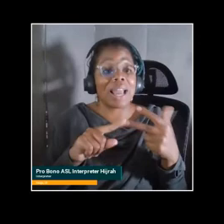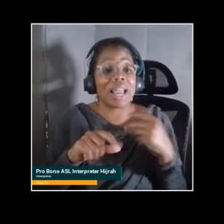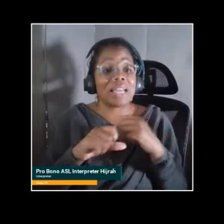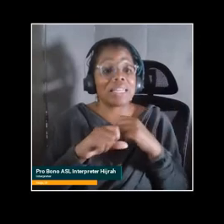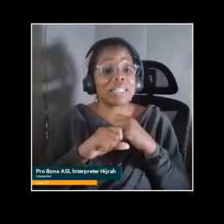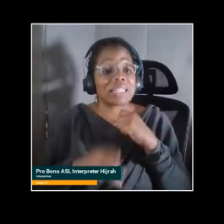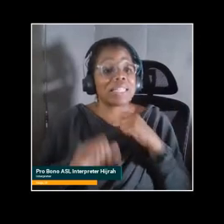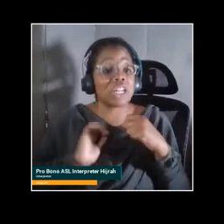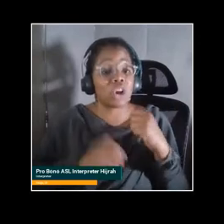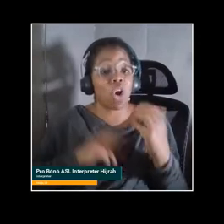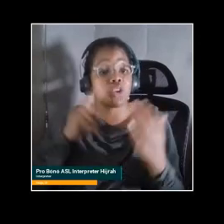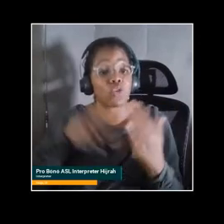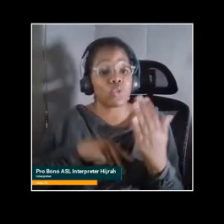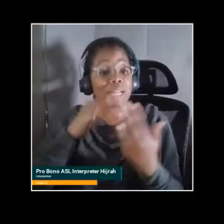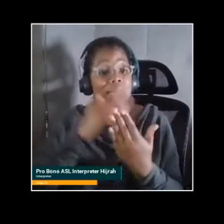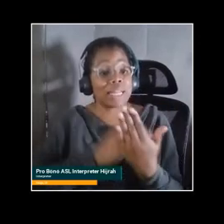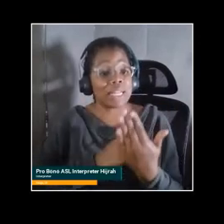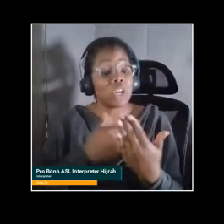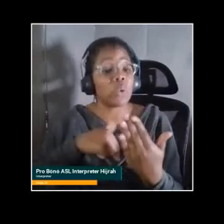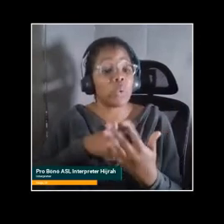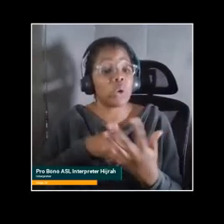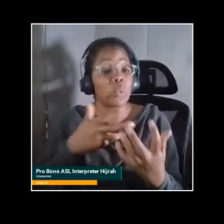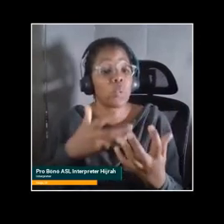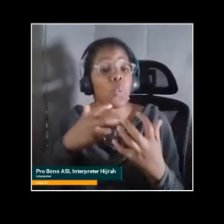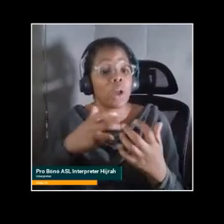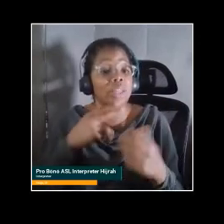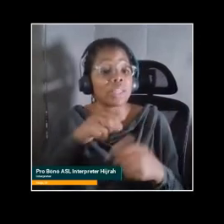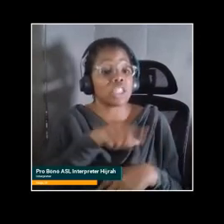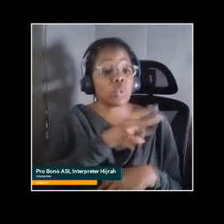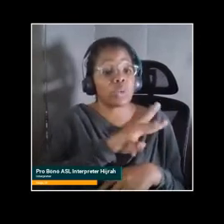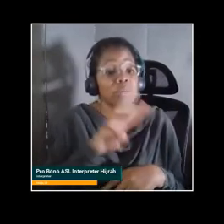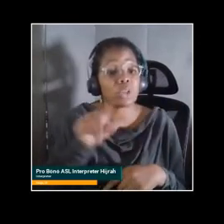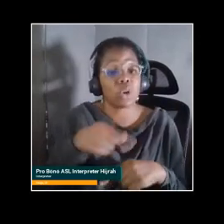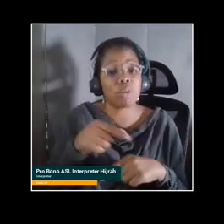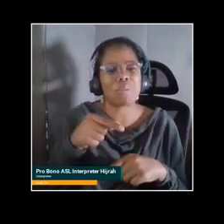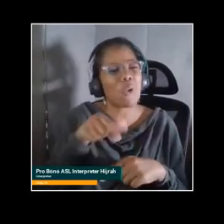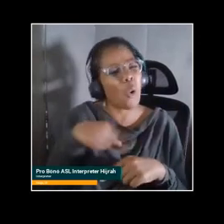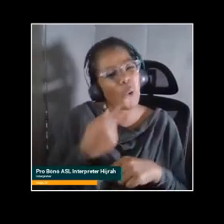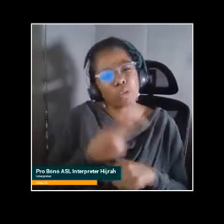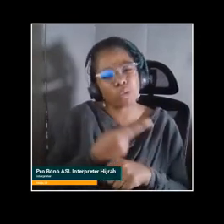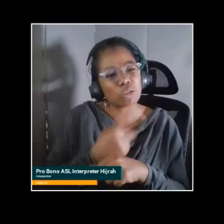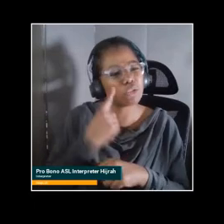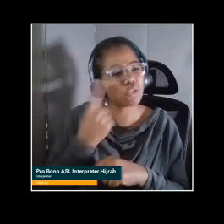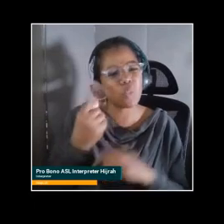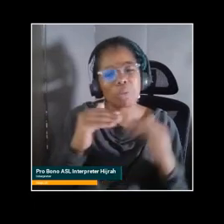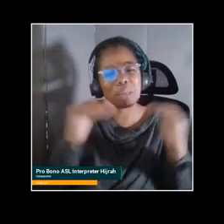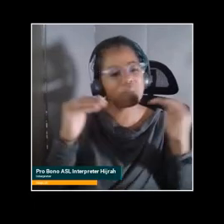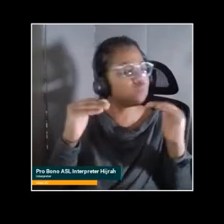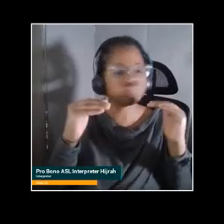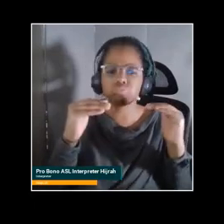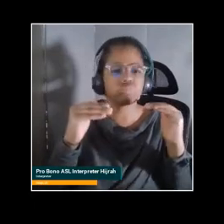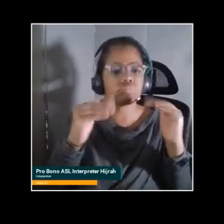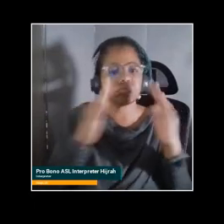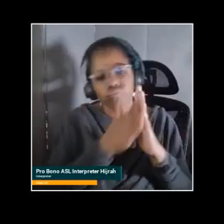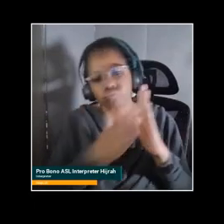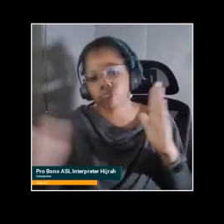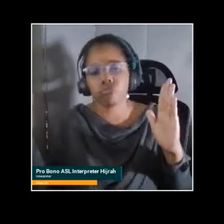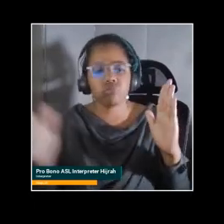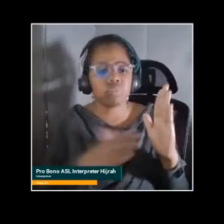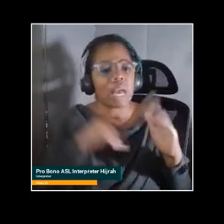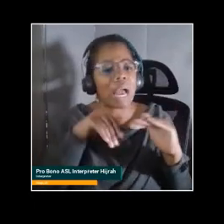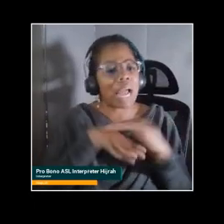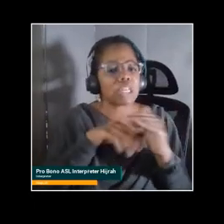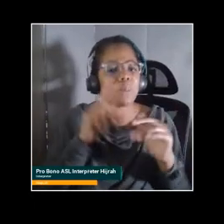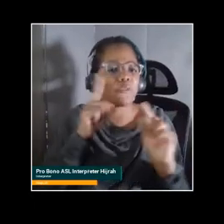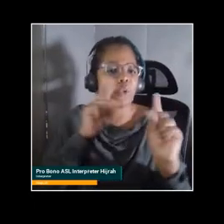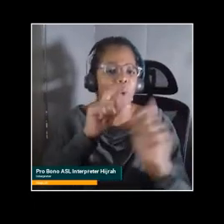list. We want to make sure this website is not only used by one level of people, it really can be accessed by everyone,